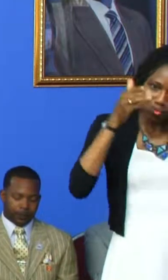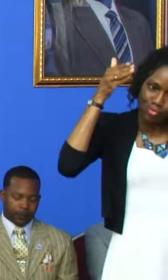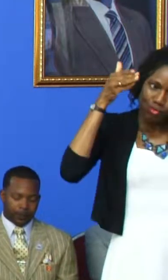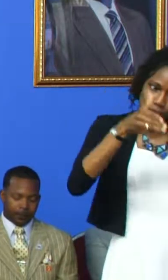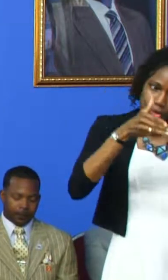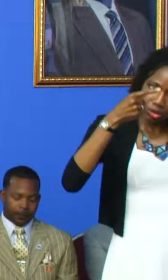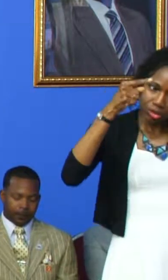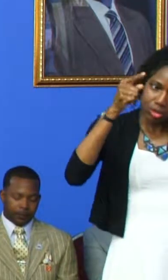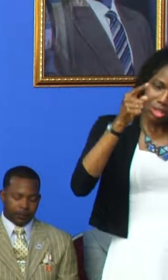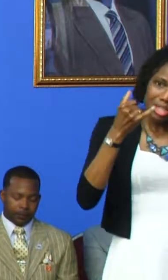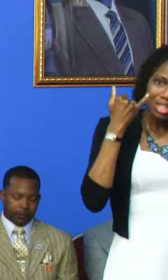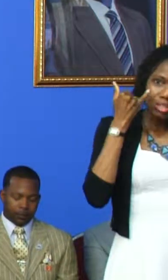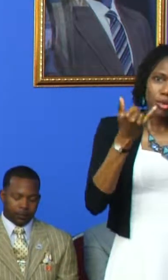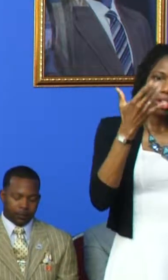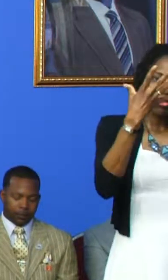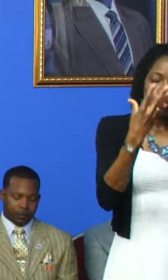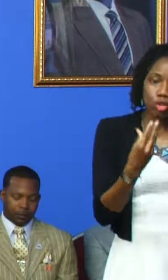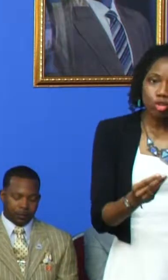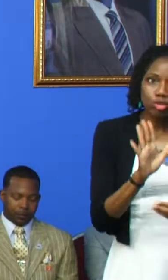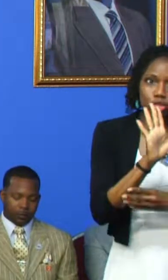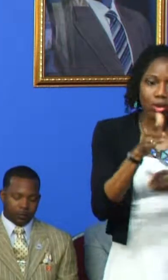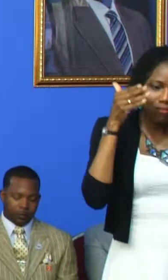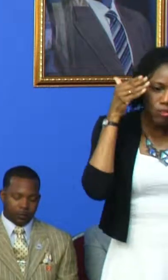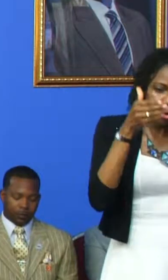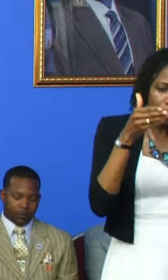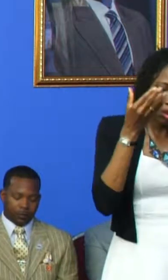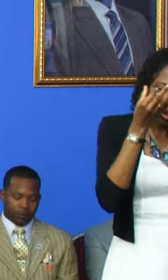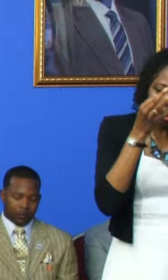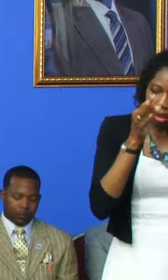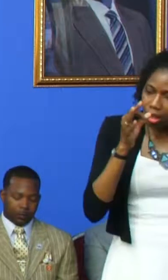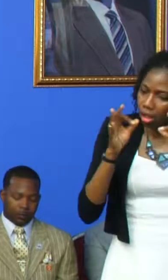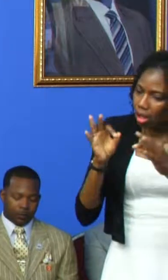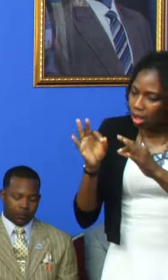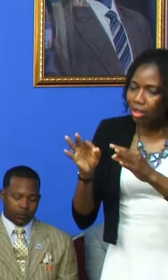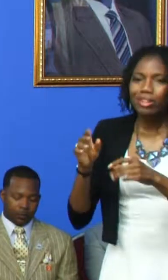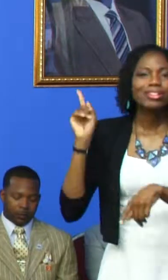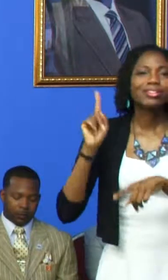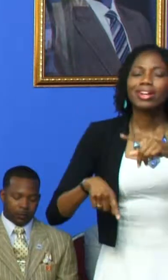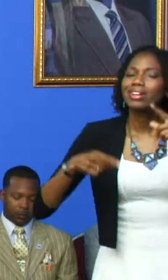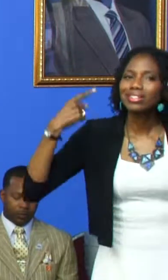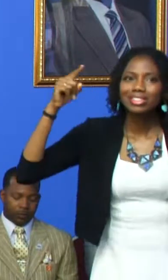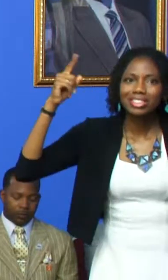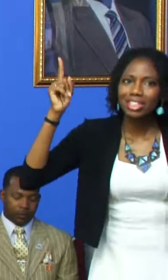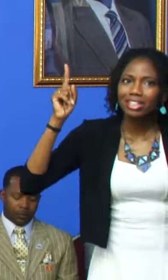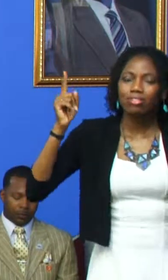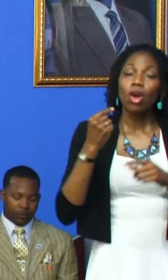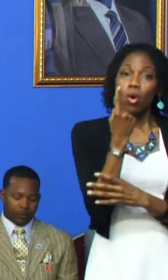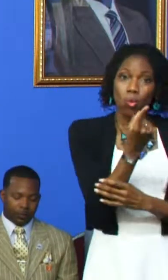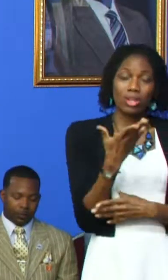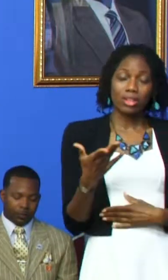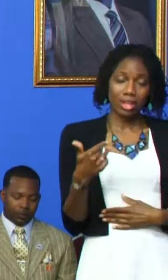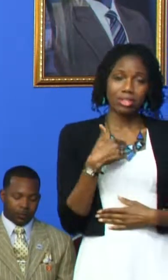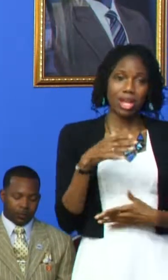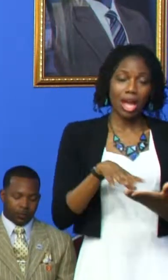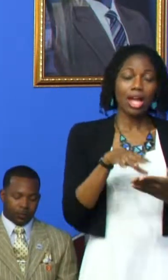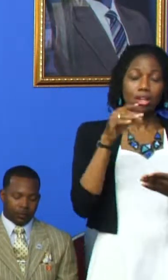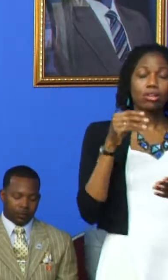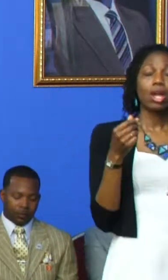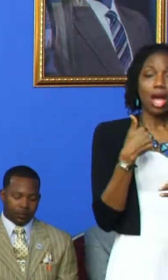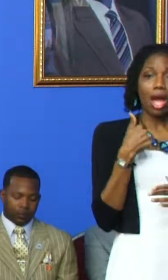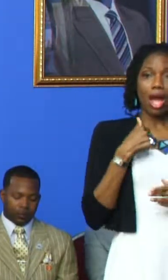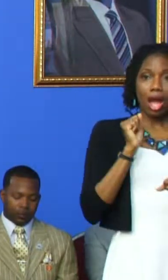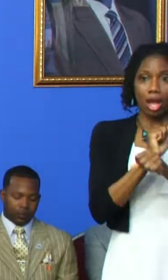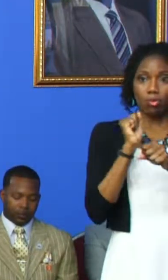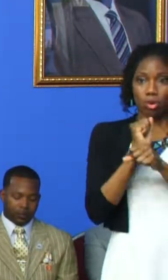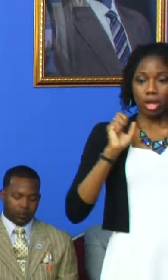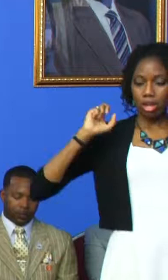If you lose focus, you will never achieve nothing. One of the things I learned, I work out every morning now, one of